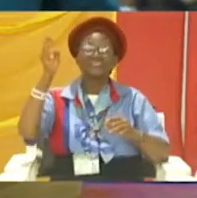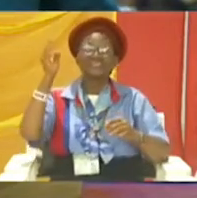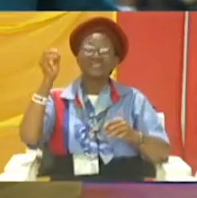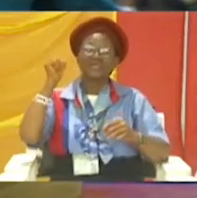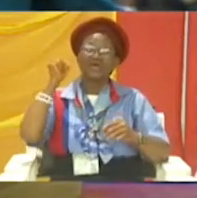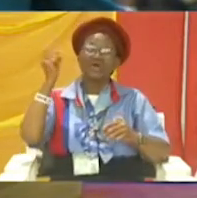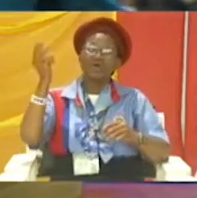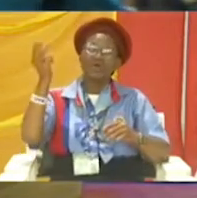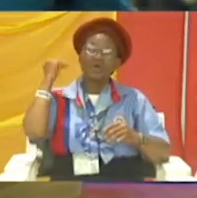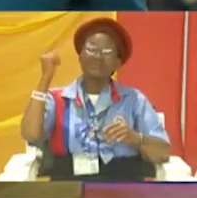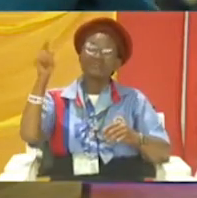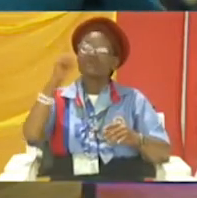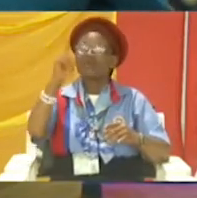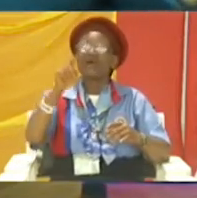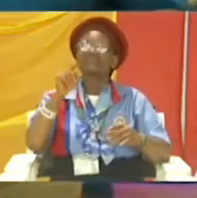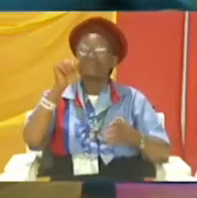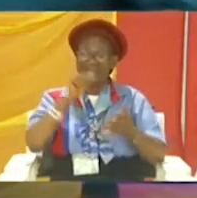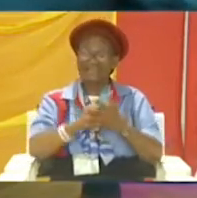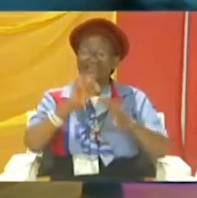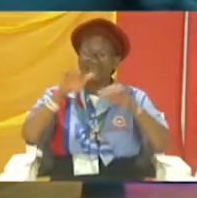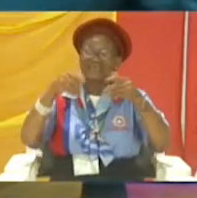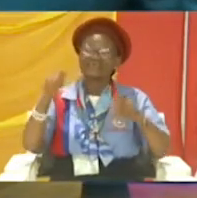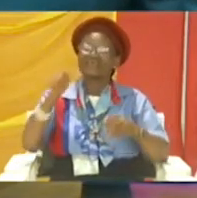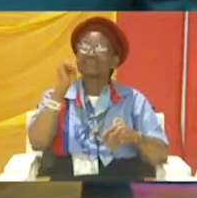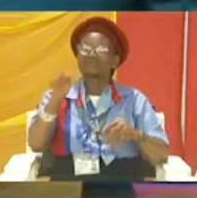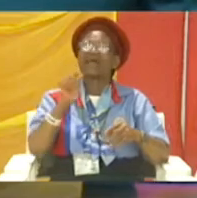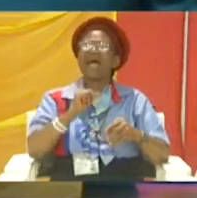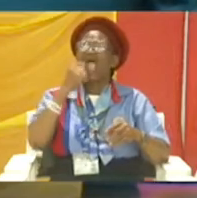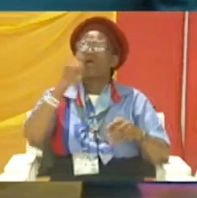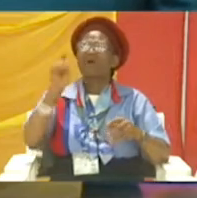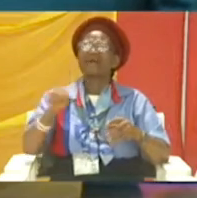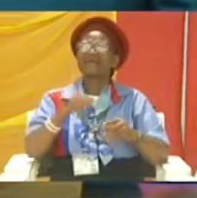I decree in the name that's above every other name.